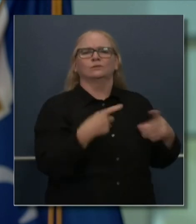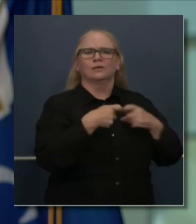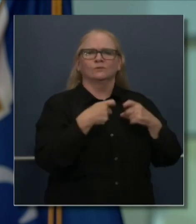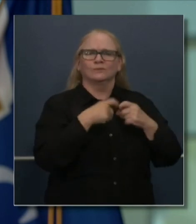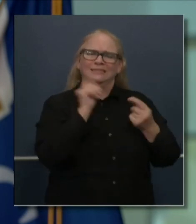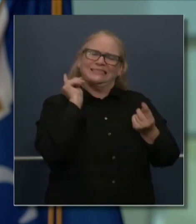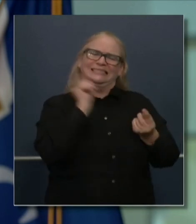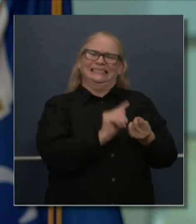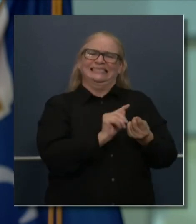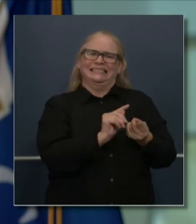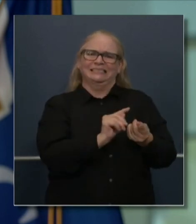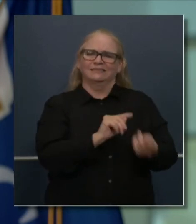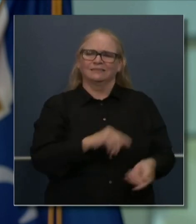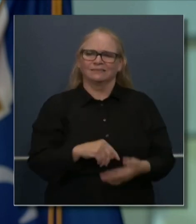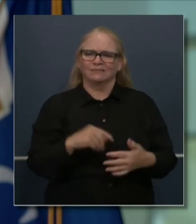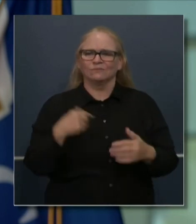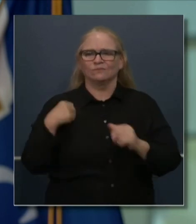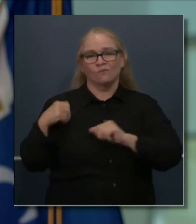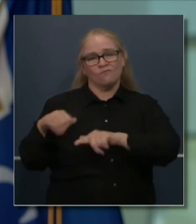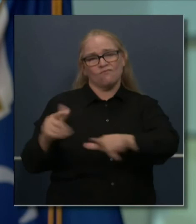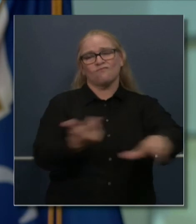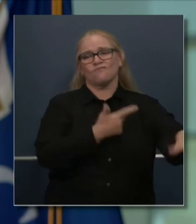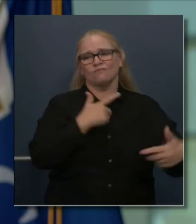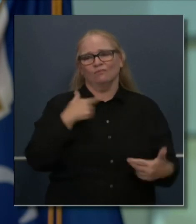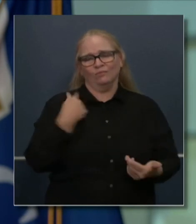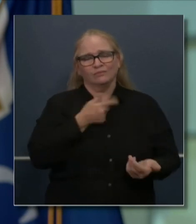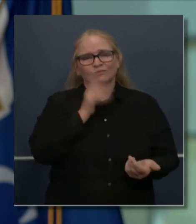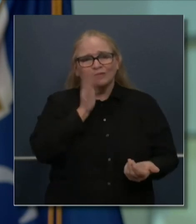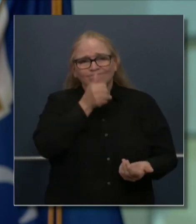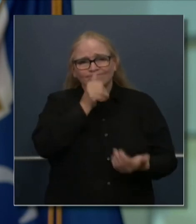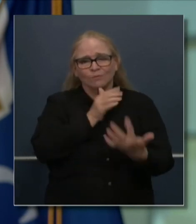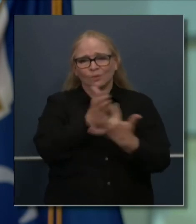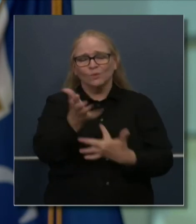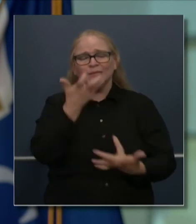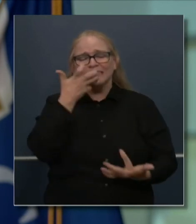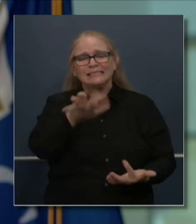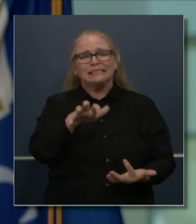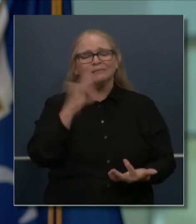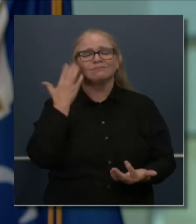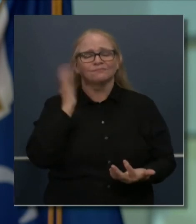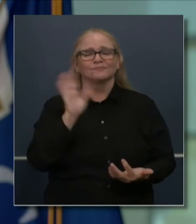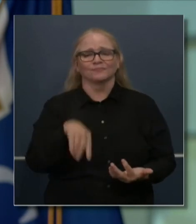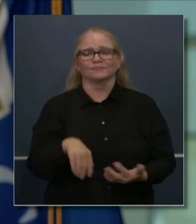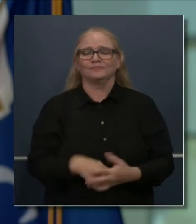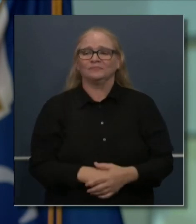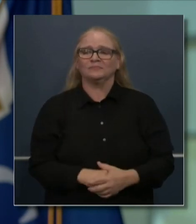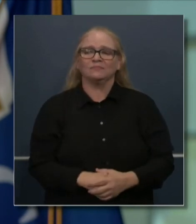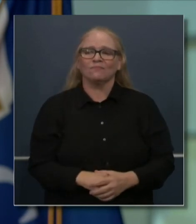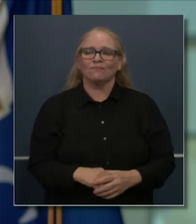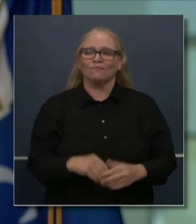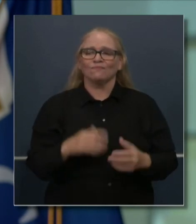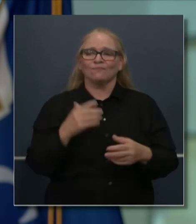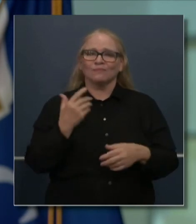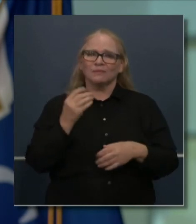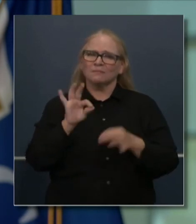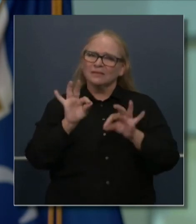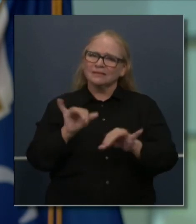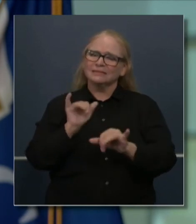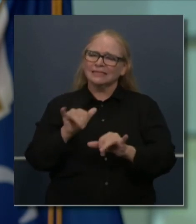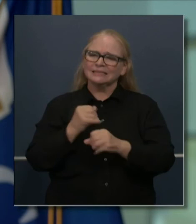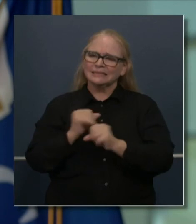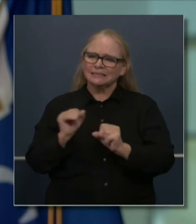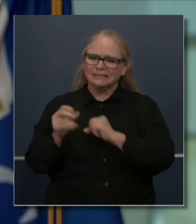dome that now is sitting on top of the great state of California, but also in the process potentially save some dollars.